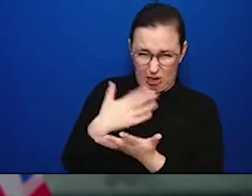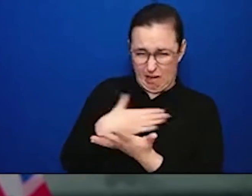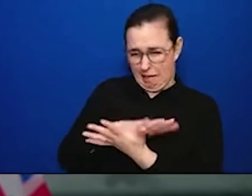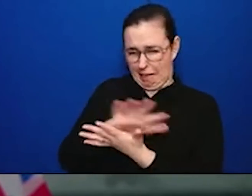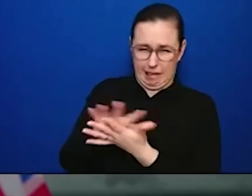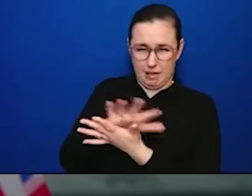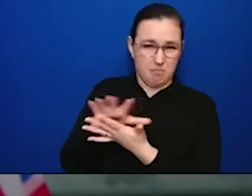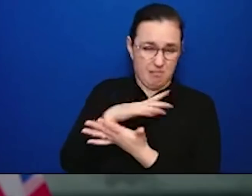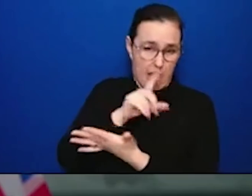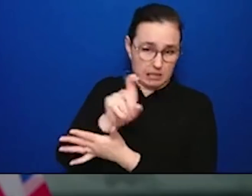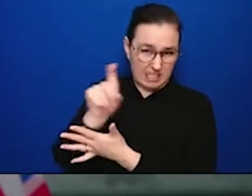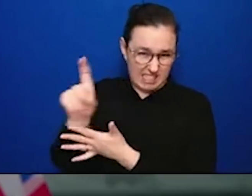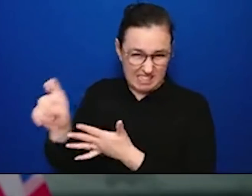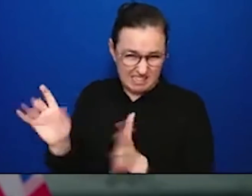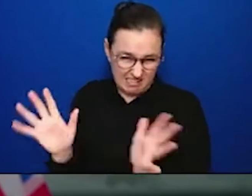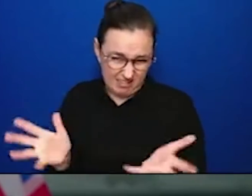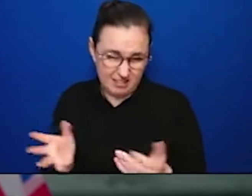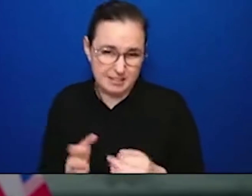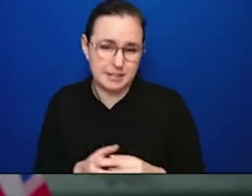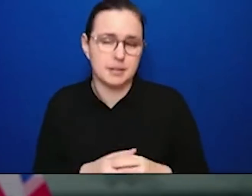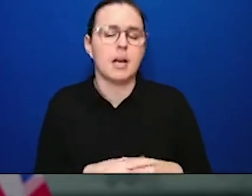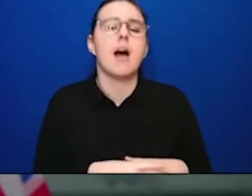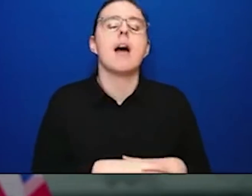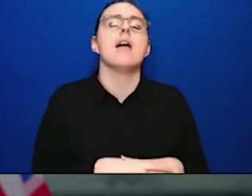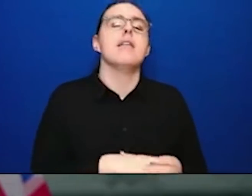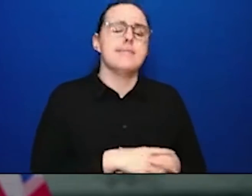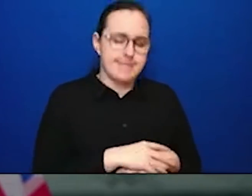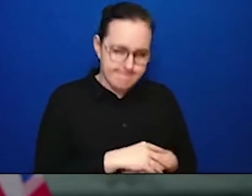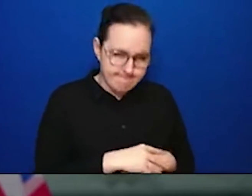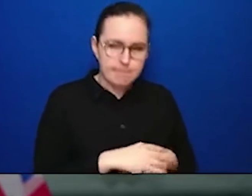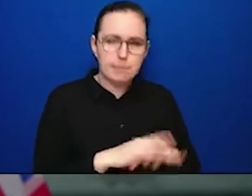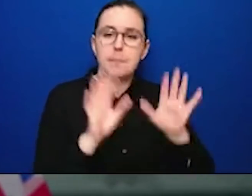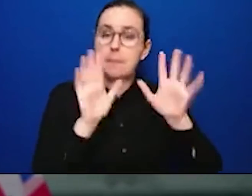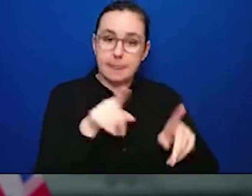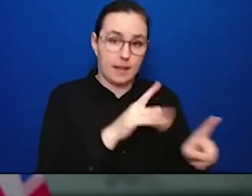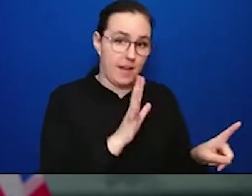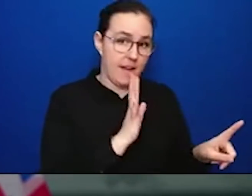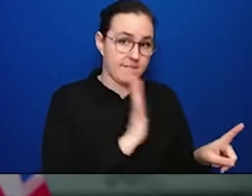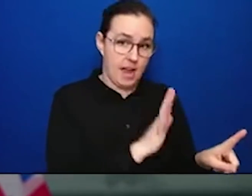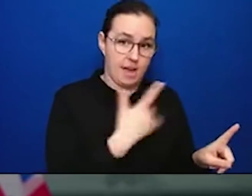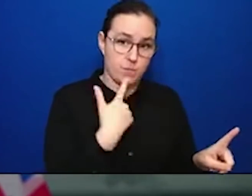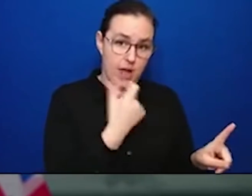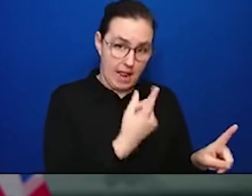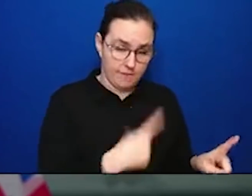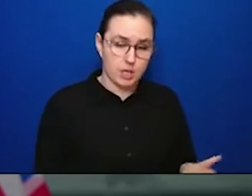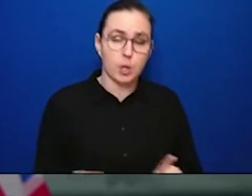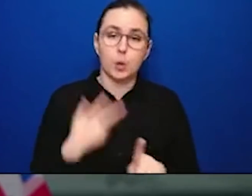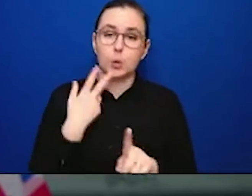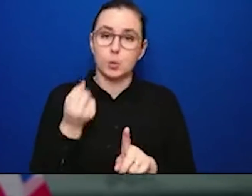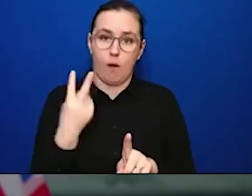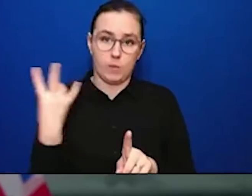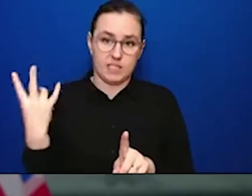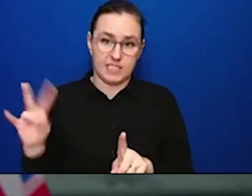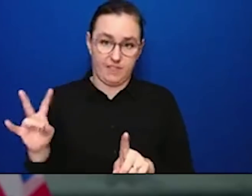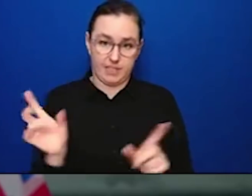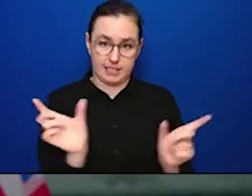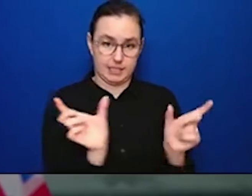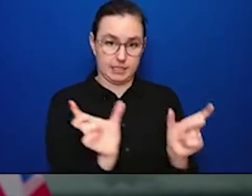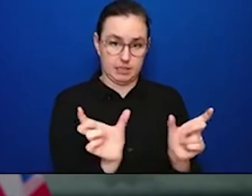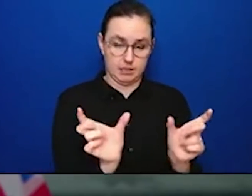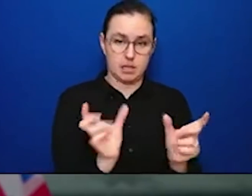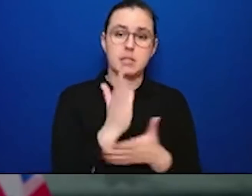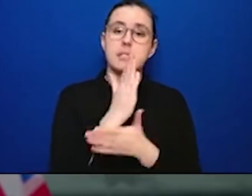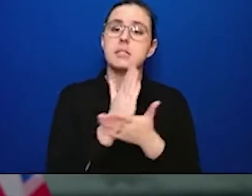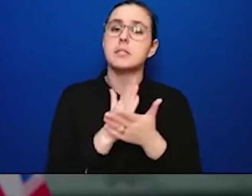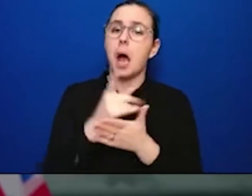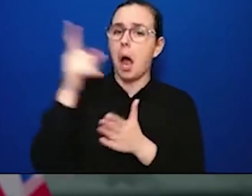to 17. No, we are sticking with 8 weeks for a variety of reasons. One, we